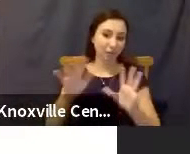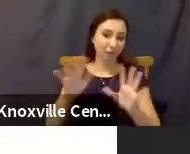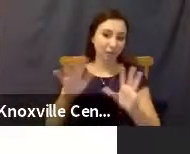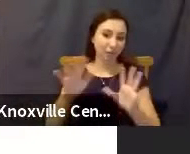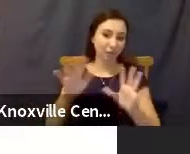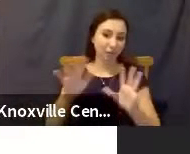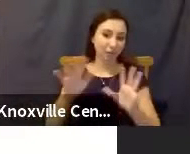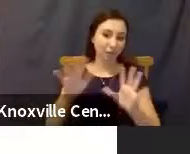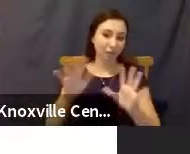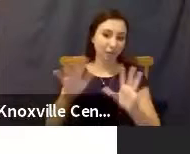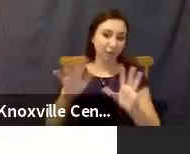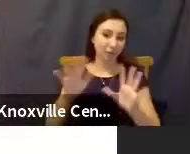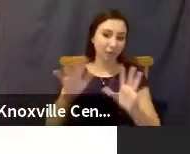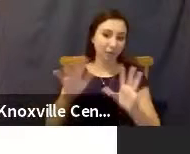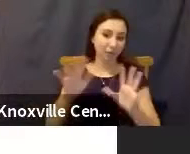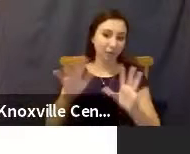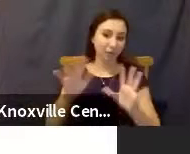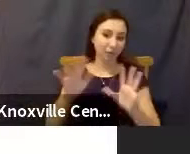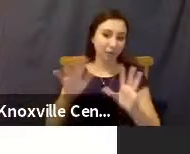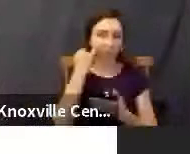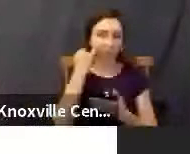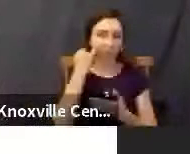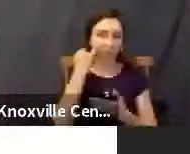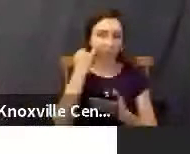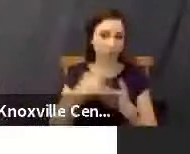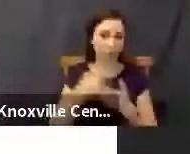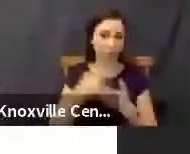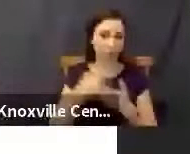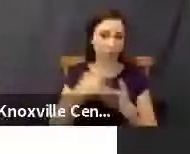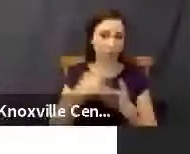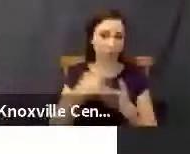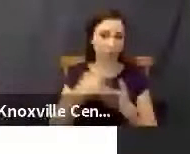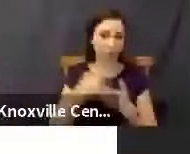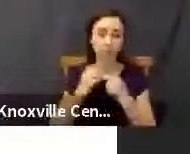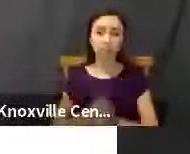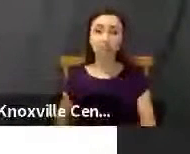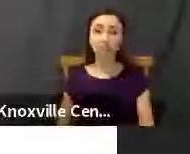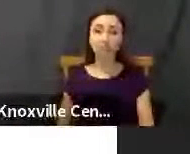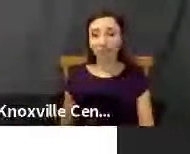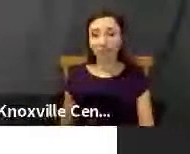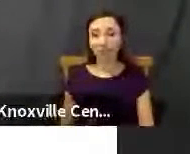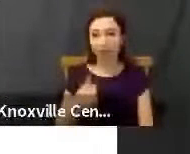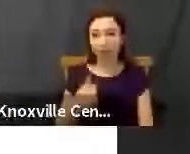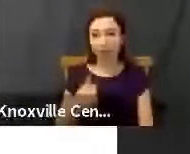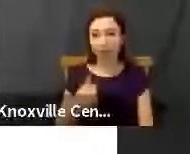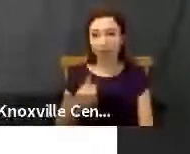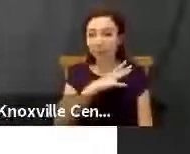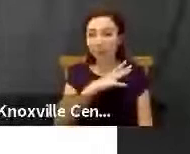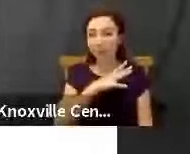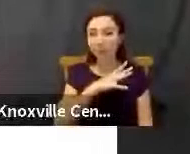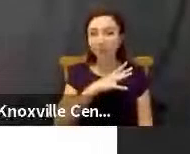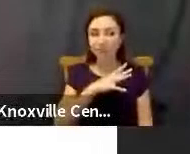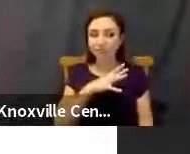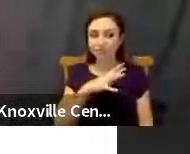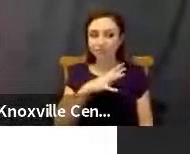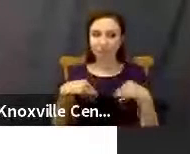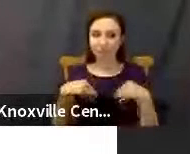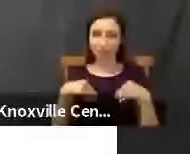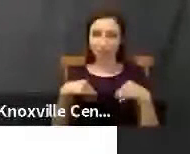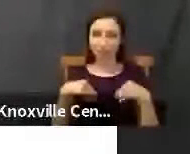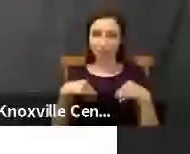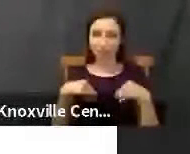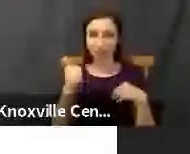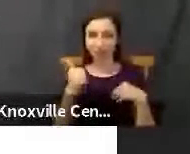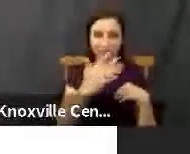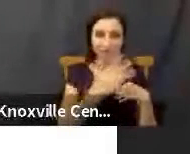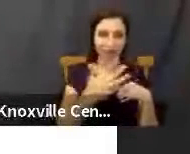if we're trying to reduce, I don't know if we necessarily need them both. Okay. And I'm fine with the 5 and